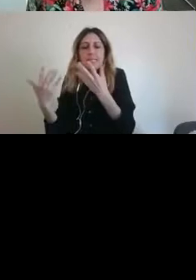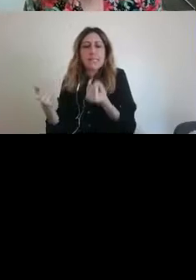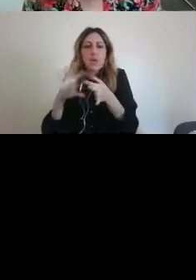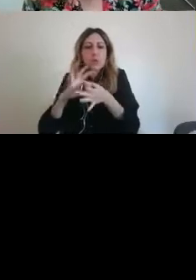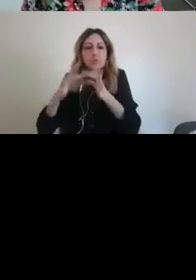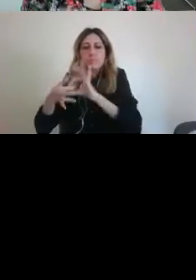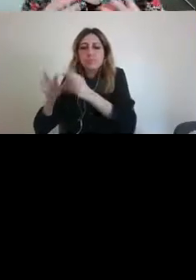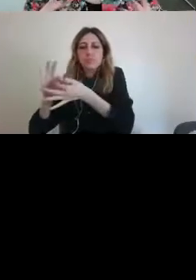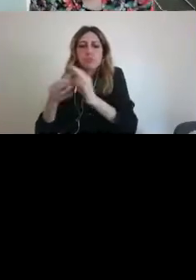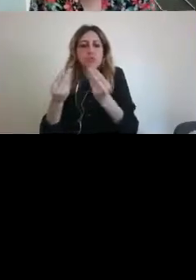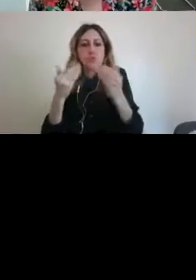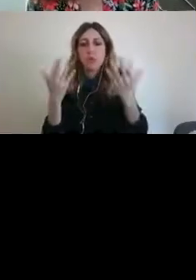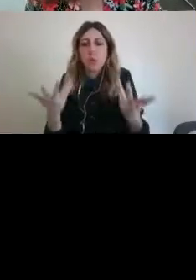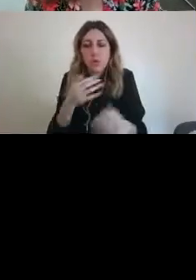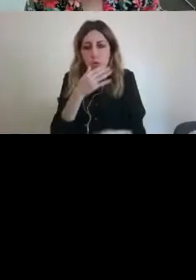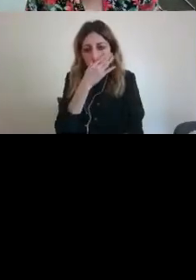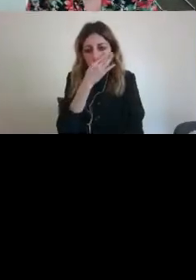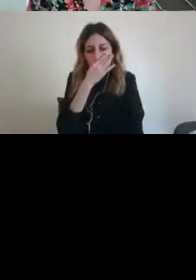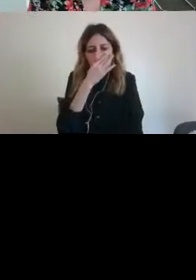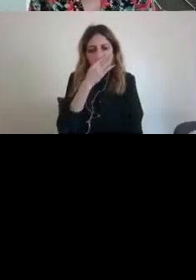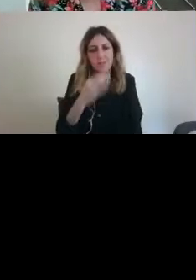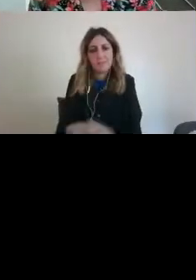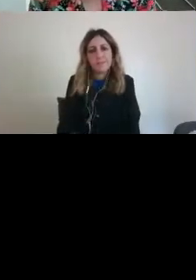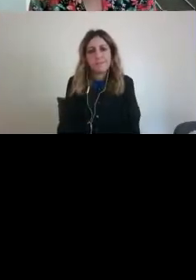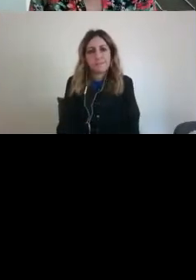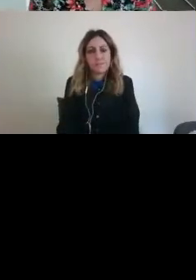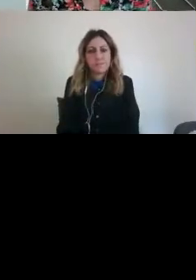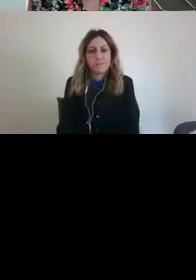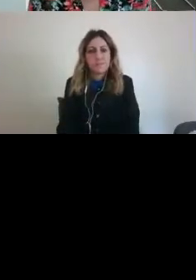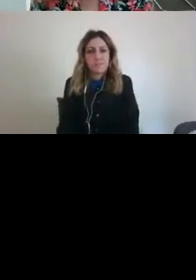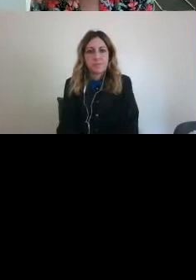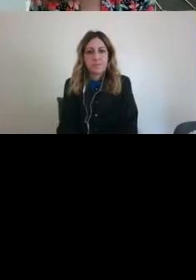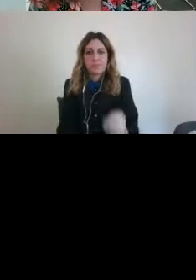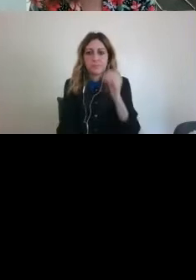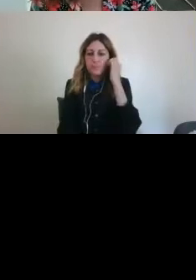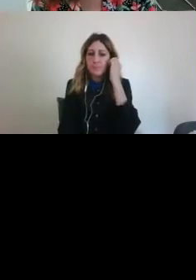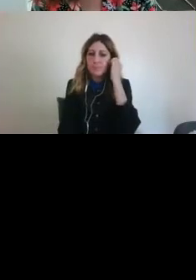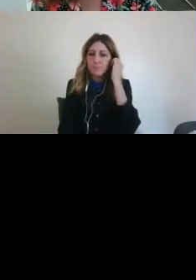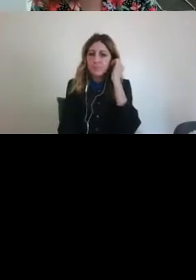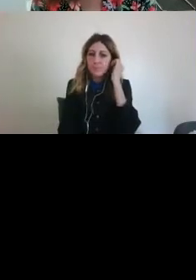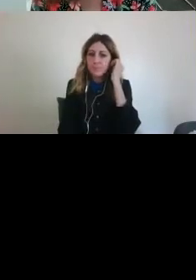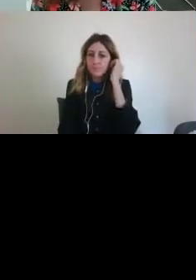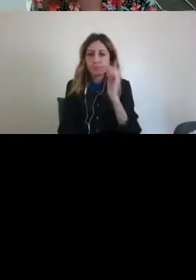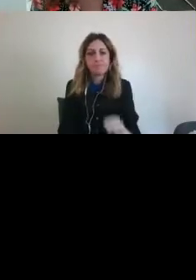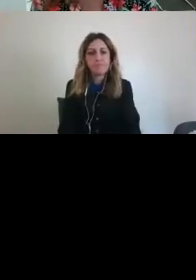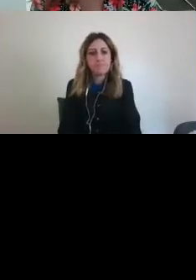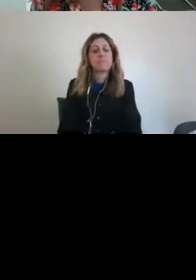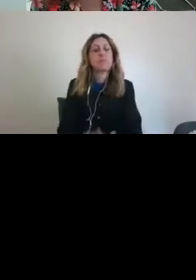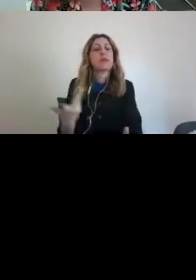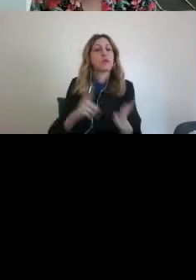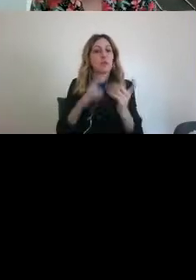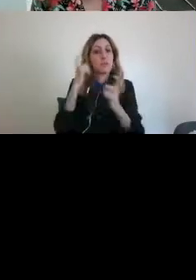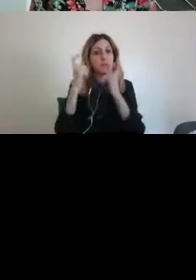So where you should start is by thinking which pages are the most important